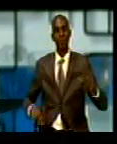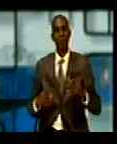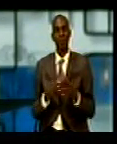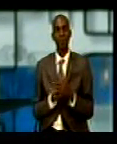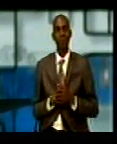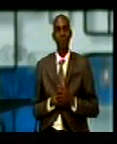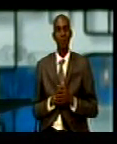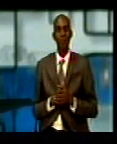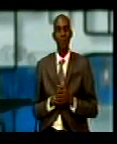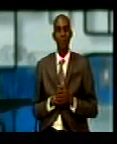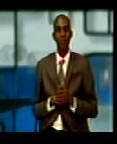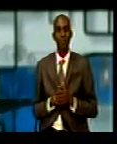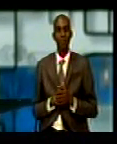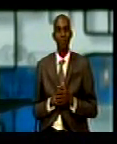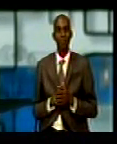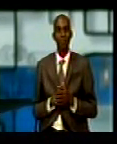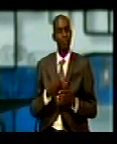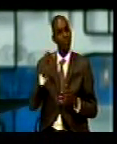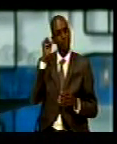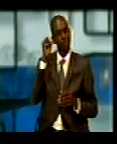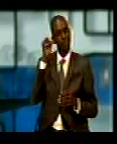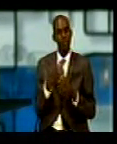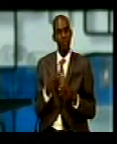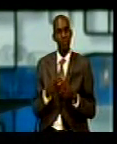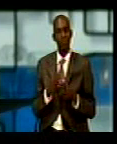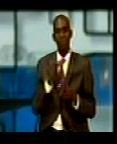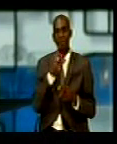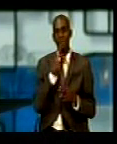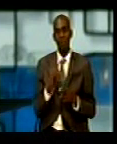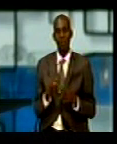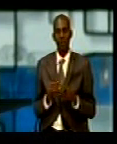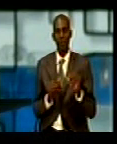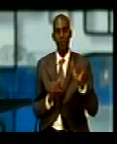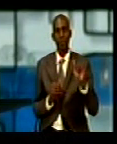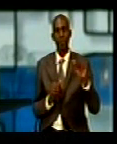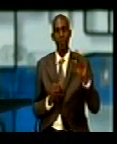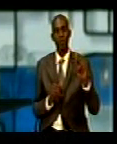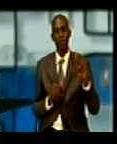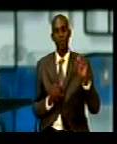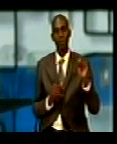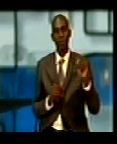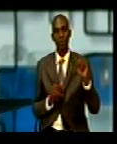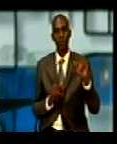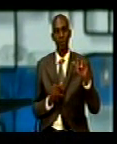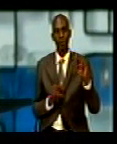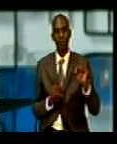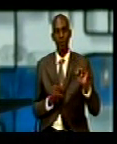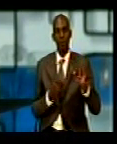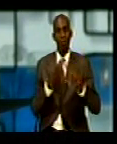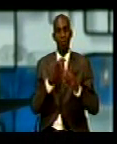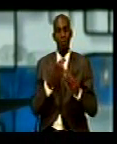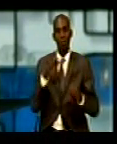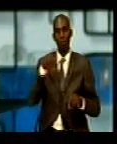My name is Hans Inyoha from Port Harcourt. I came from Port Harcourt yesterday to Abuja.